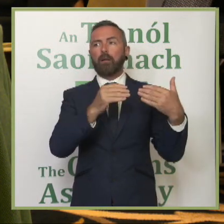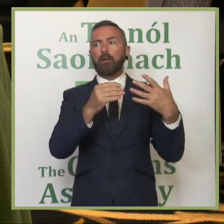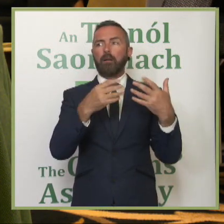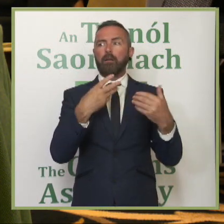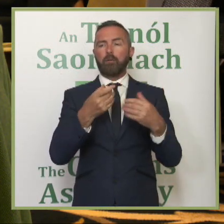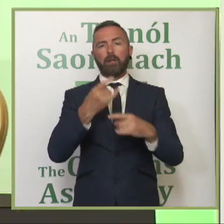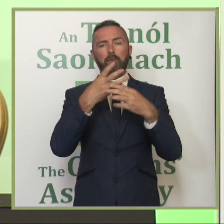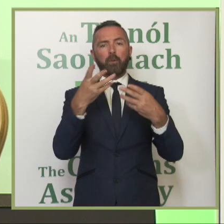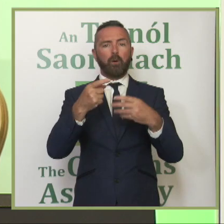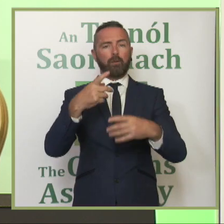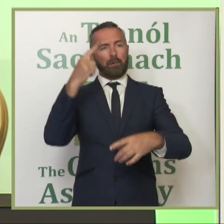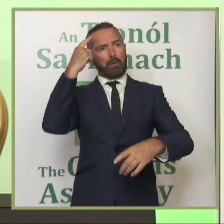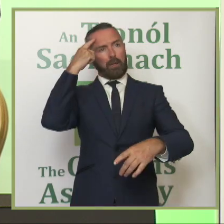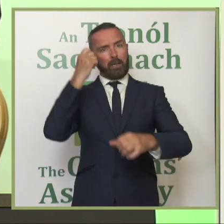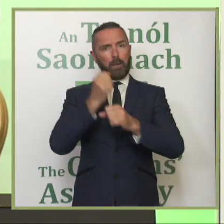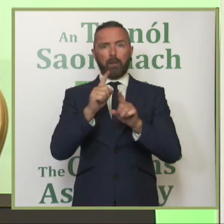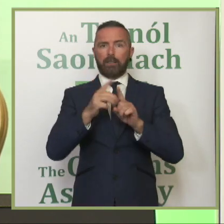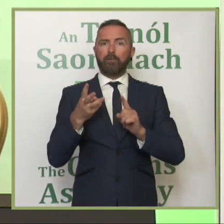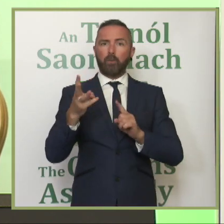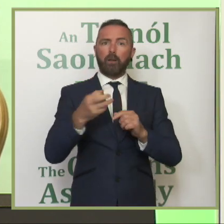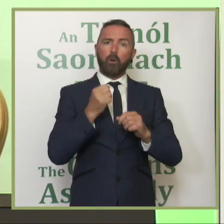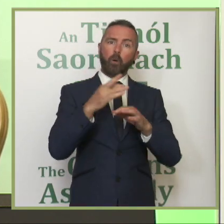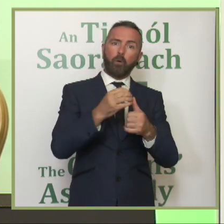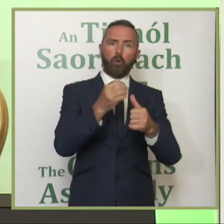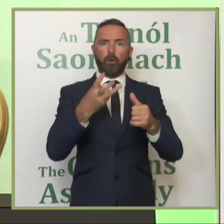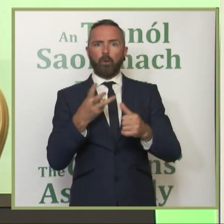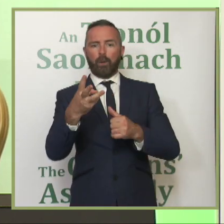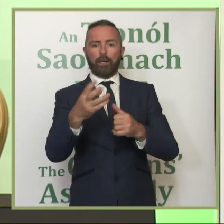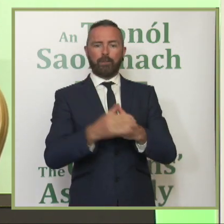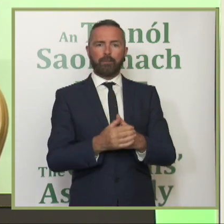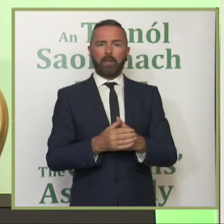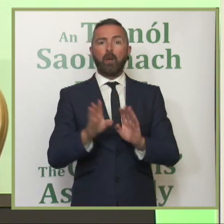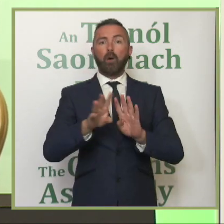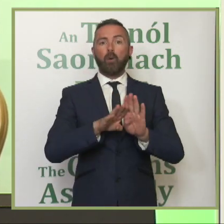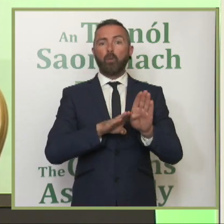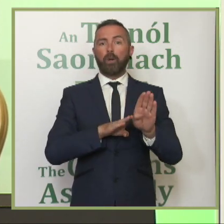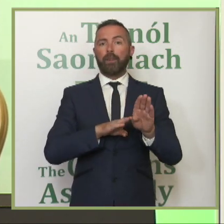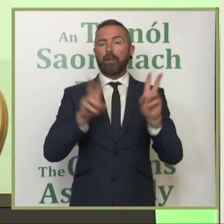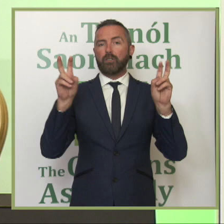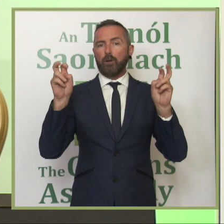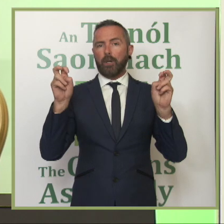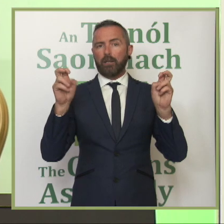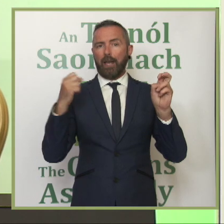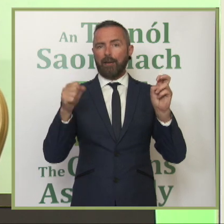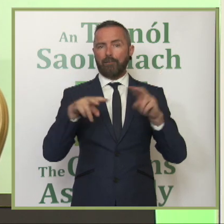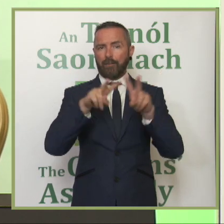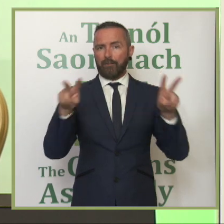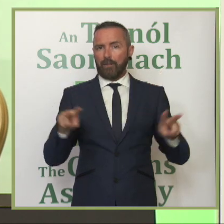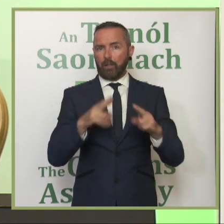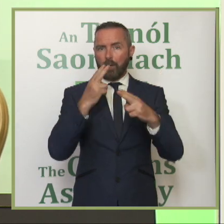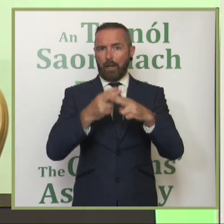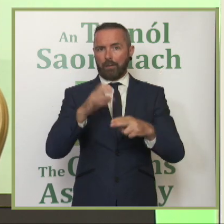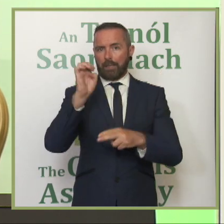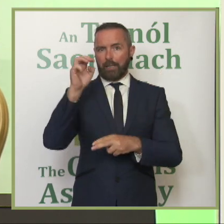if you want. On the terminology, the technical terminology, we have a video, I think, that the EMCDDA has